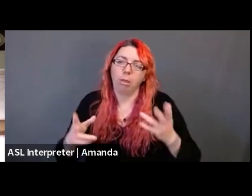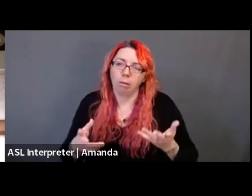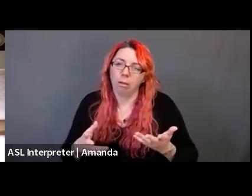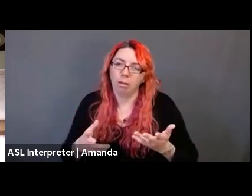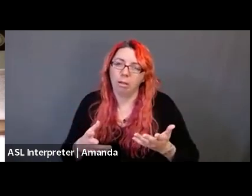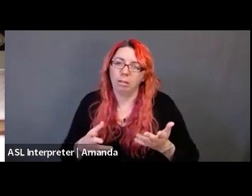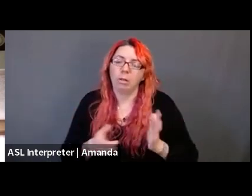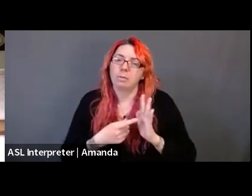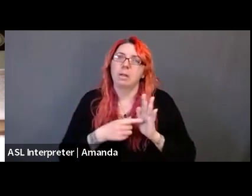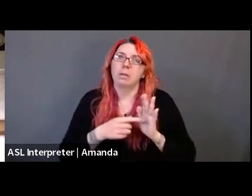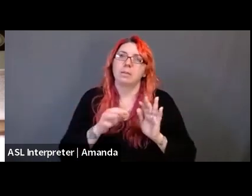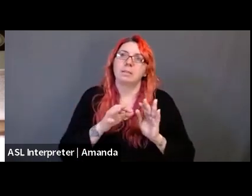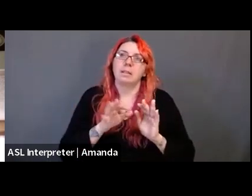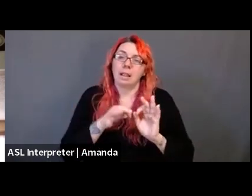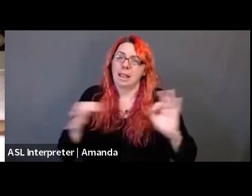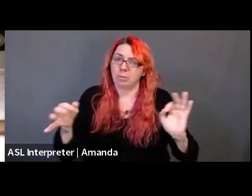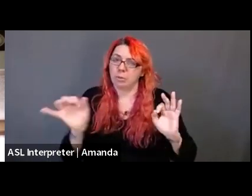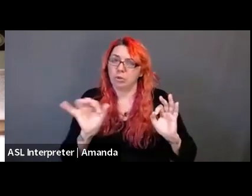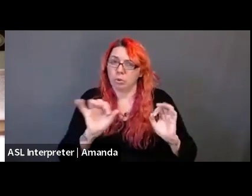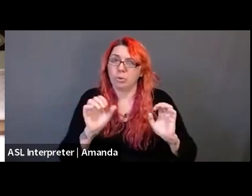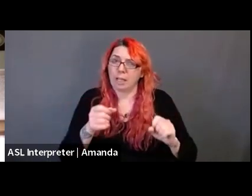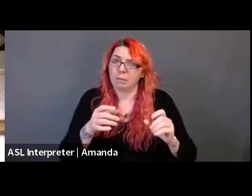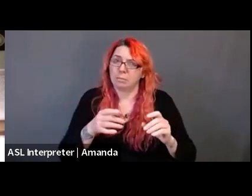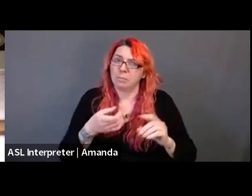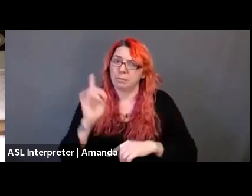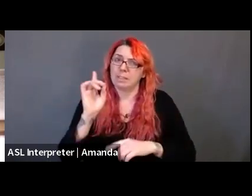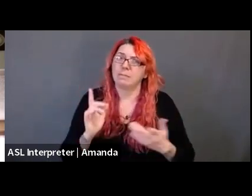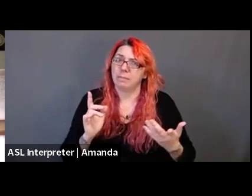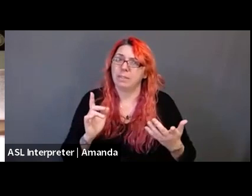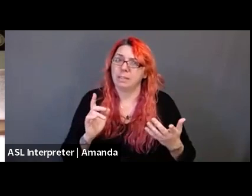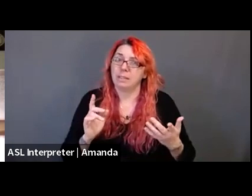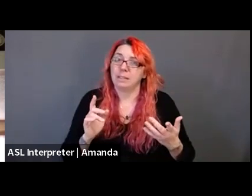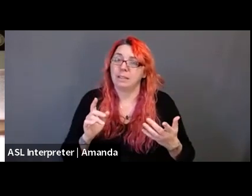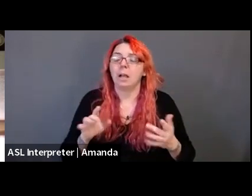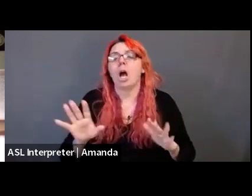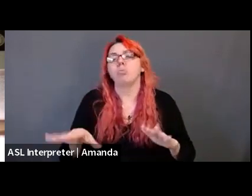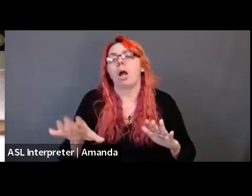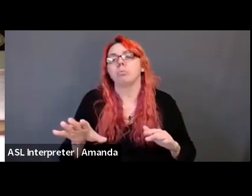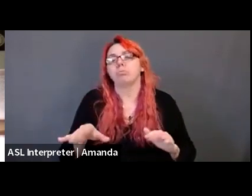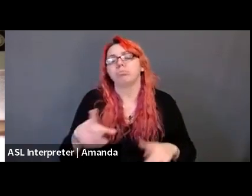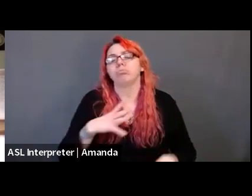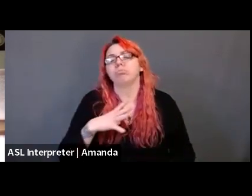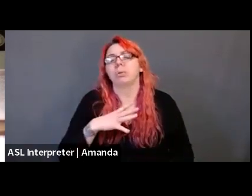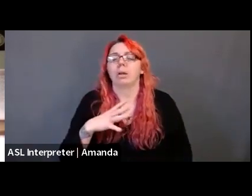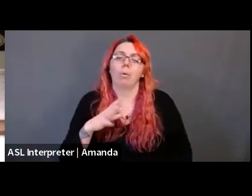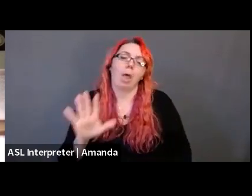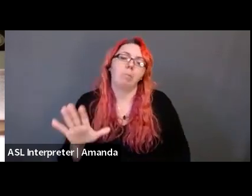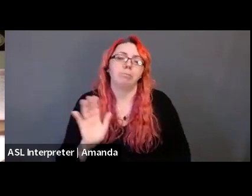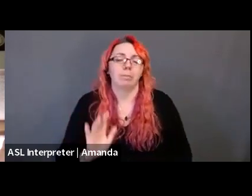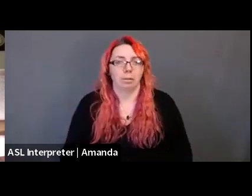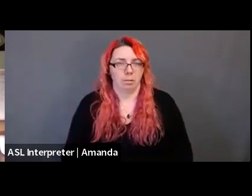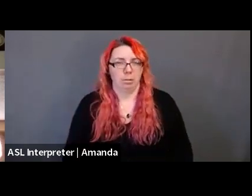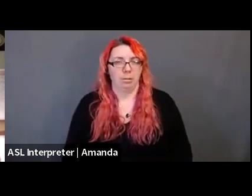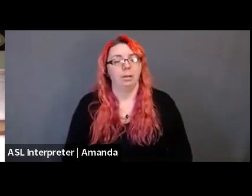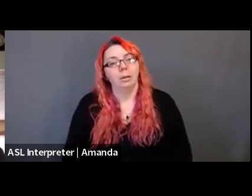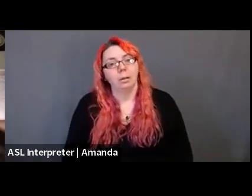ways. And so I think there are versions of this fawning in terms of what you're saying about somebody, defaulting to a very, oh,